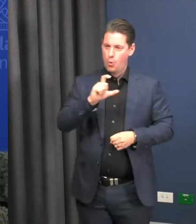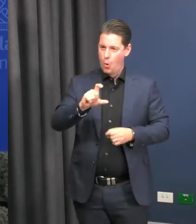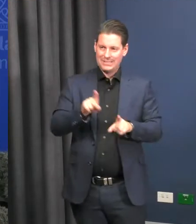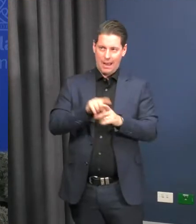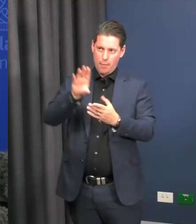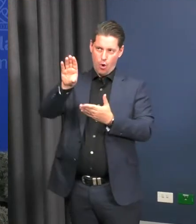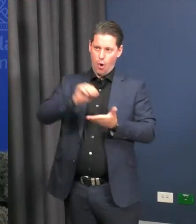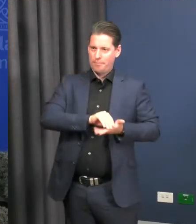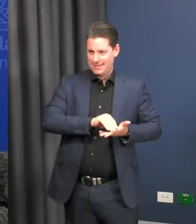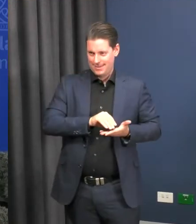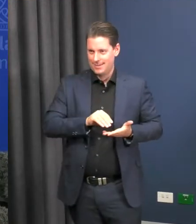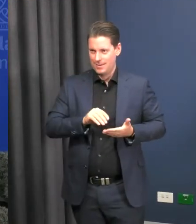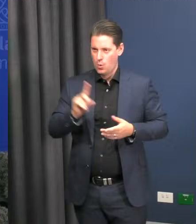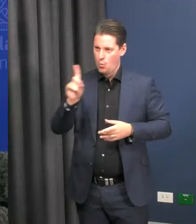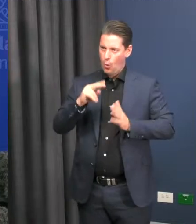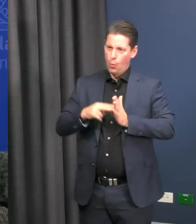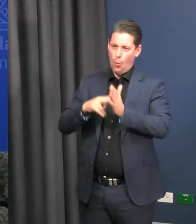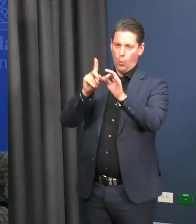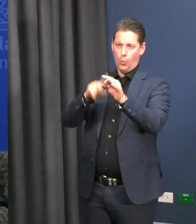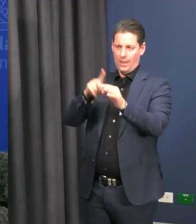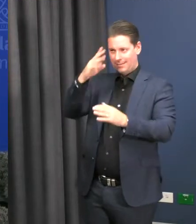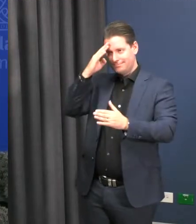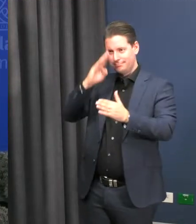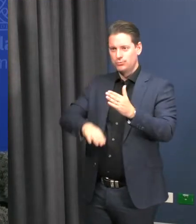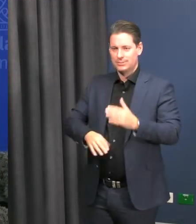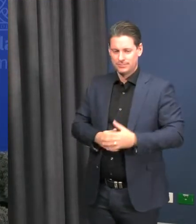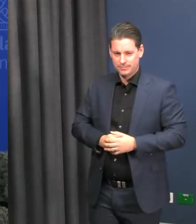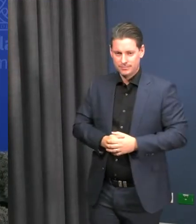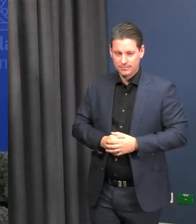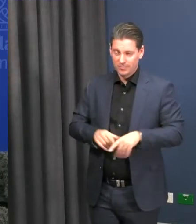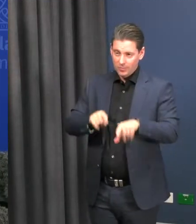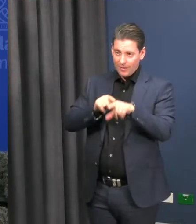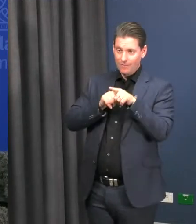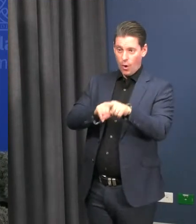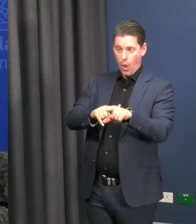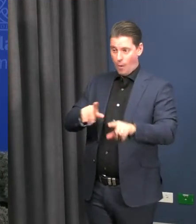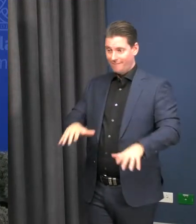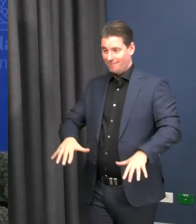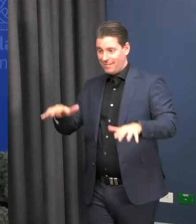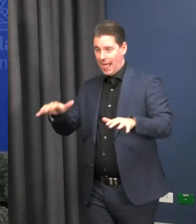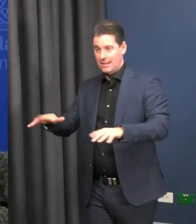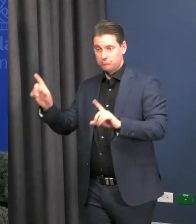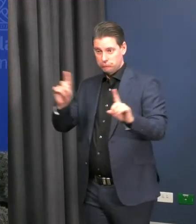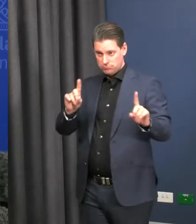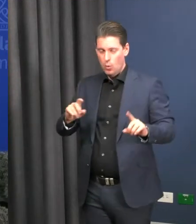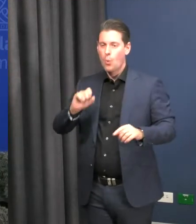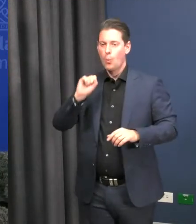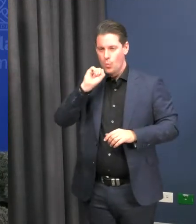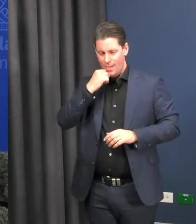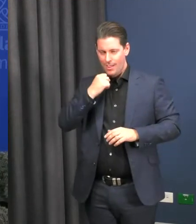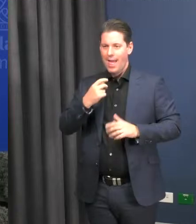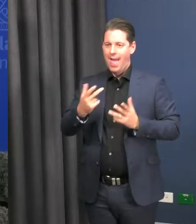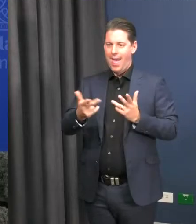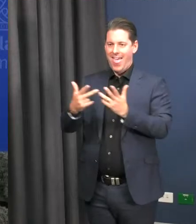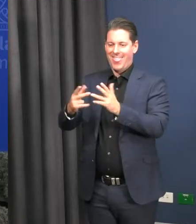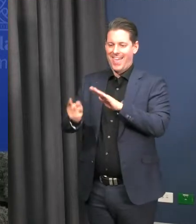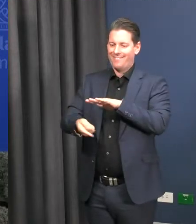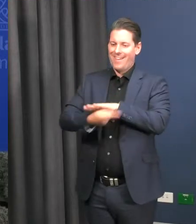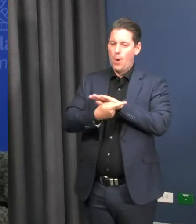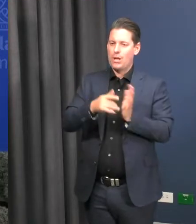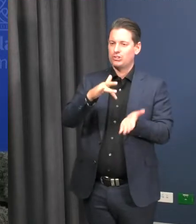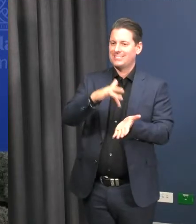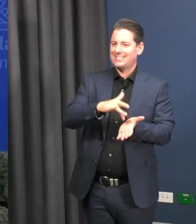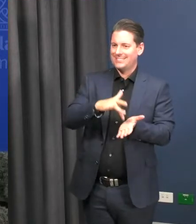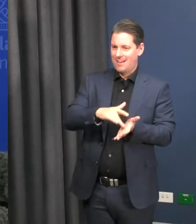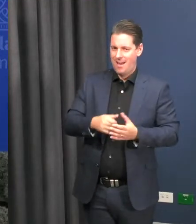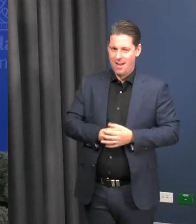As we move forward, depending on the extent of flooding that occurs, we will also be opening evacuation centres. And these are the type of centres